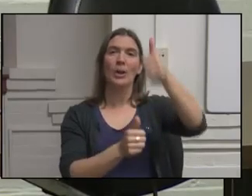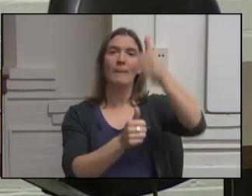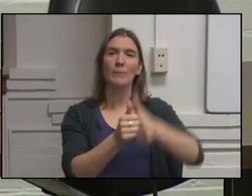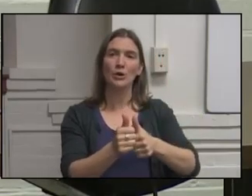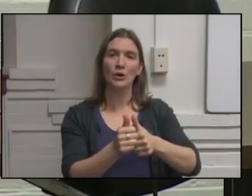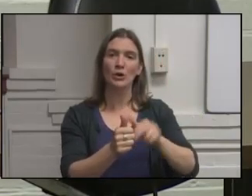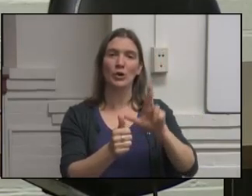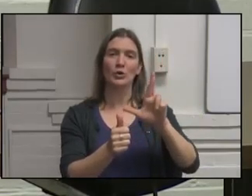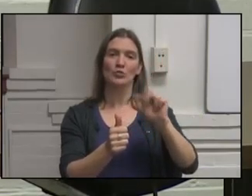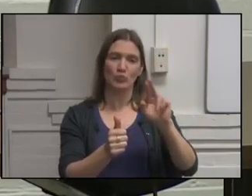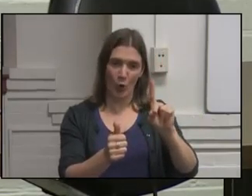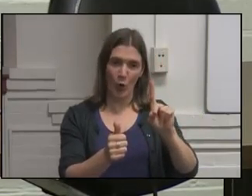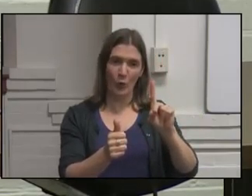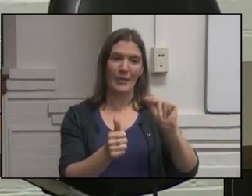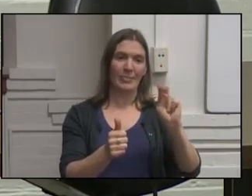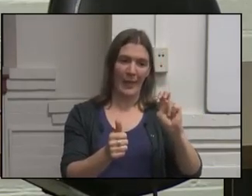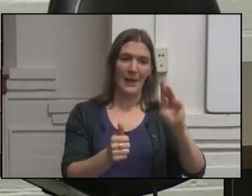road lane mile.